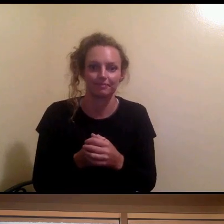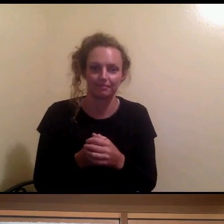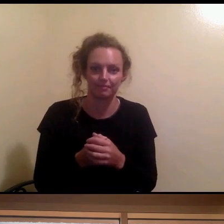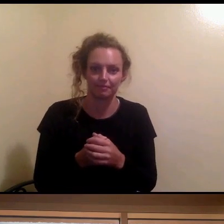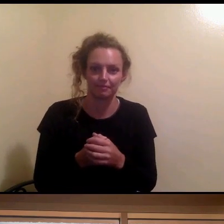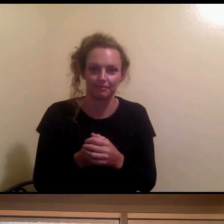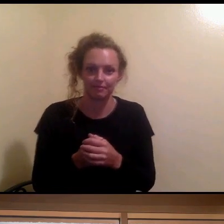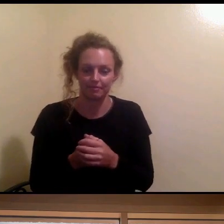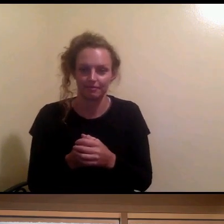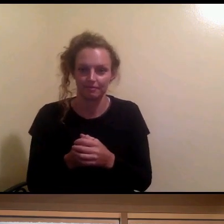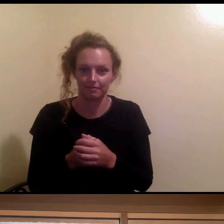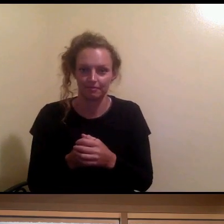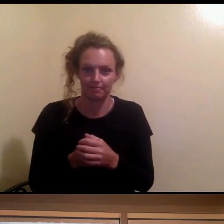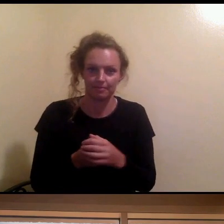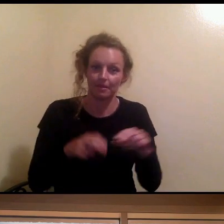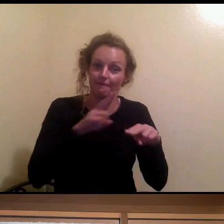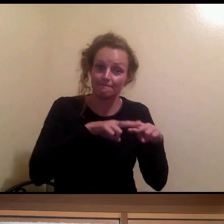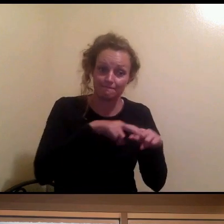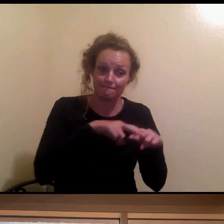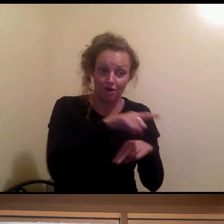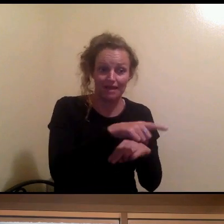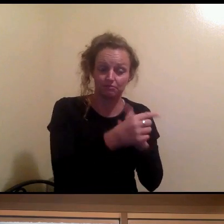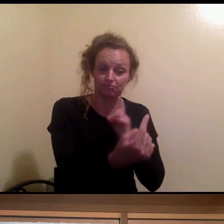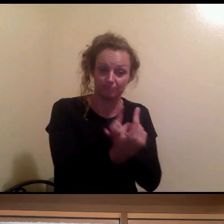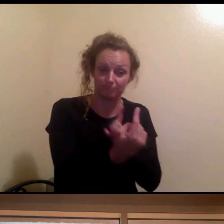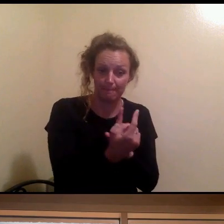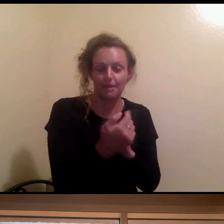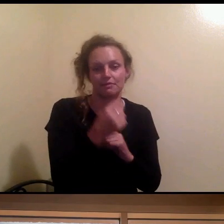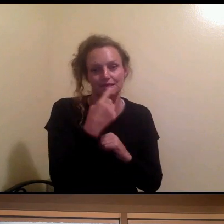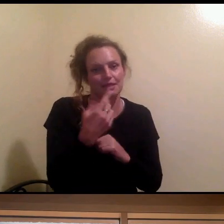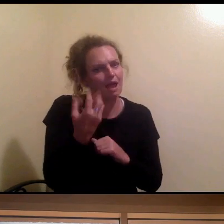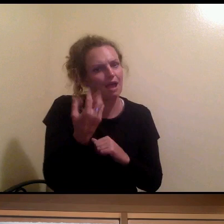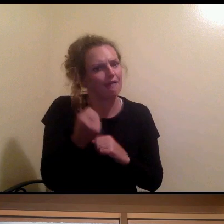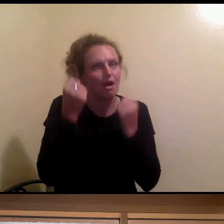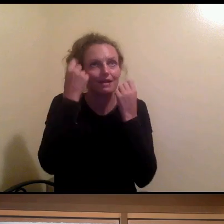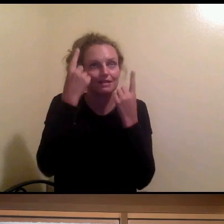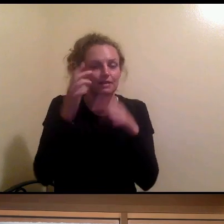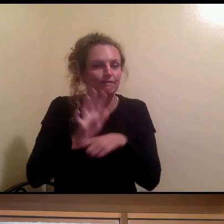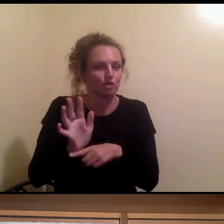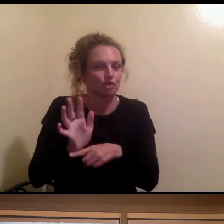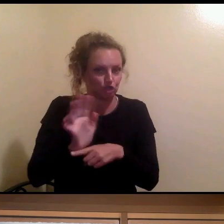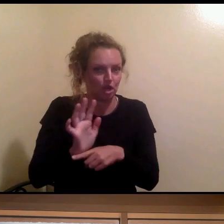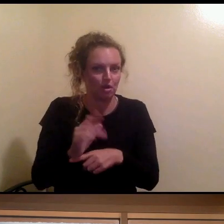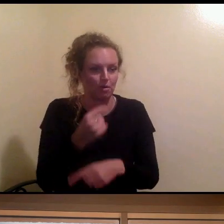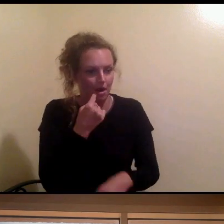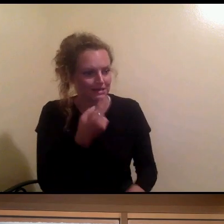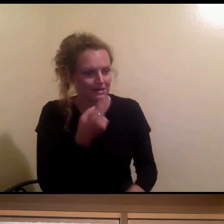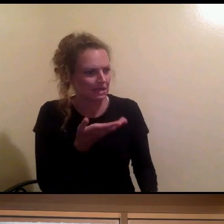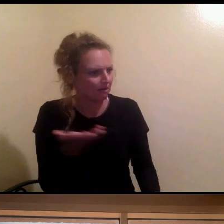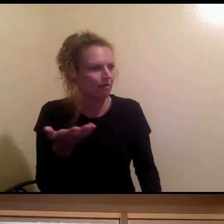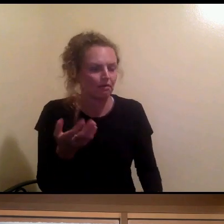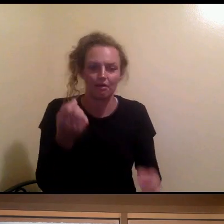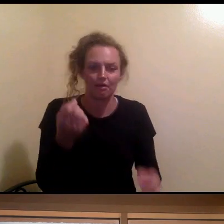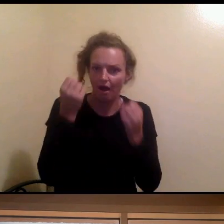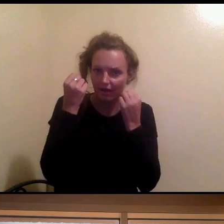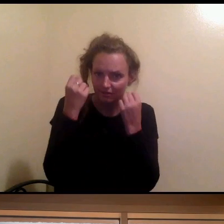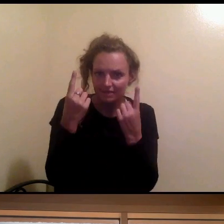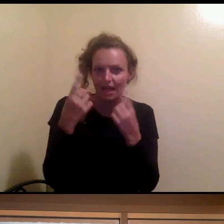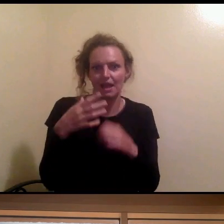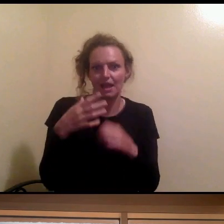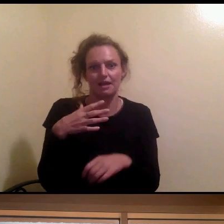this idea for a show." And I said, "Stop right there. You've got me. I understand it." I said, I want to ask you right out of the